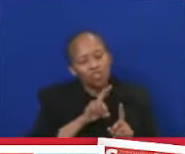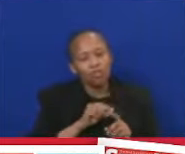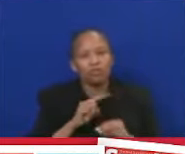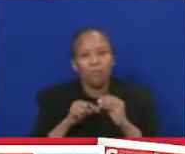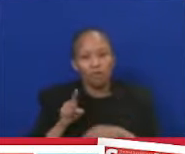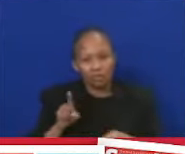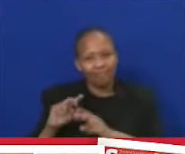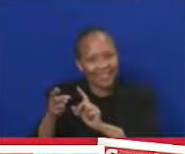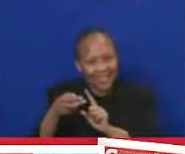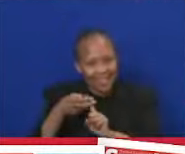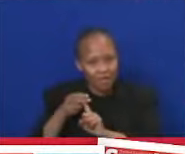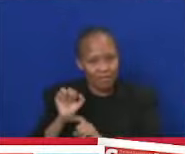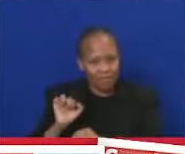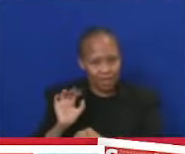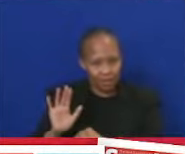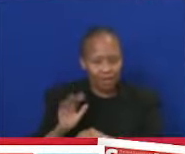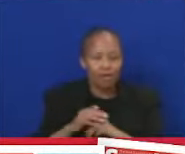Matlala